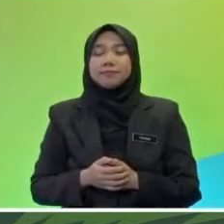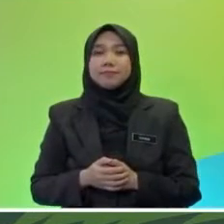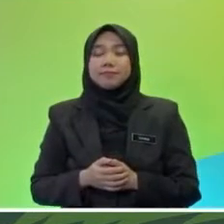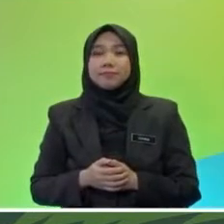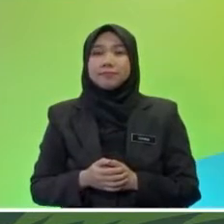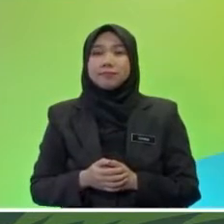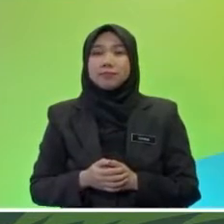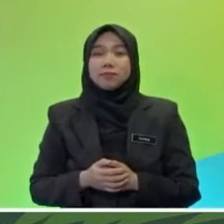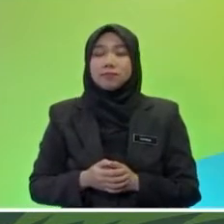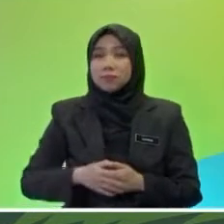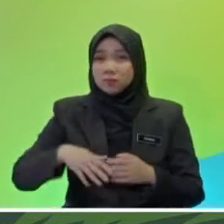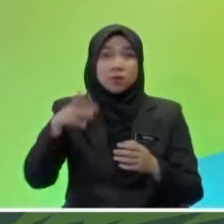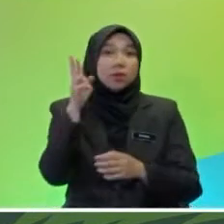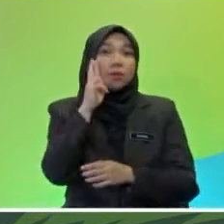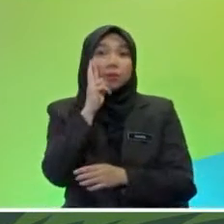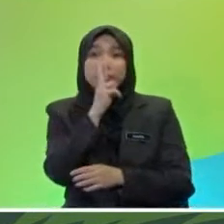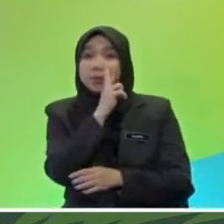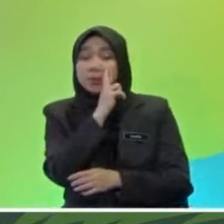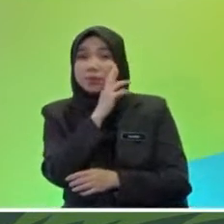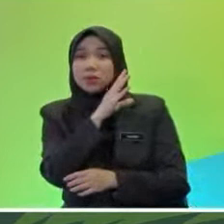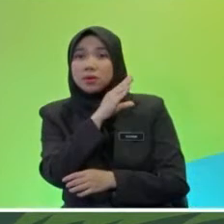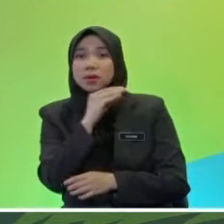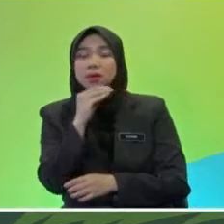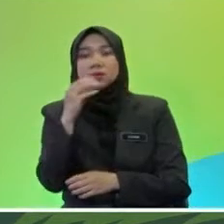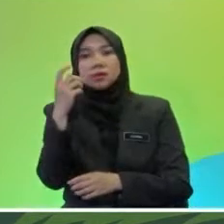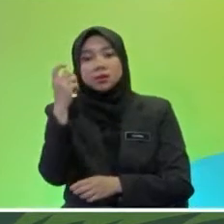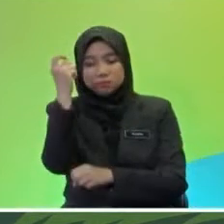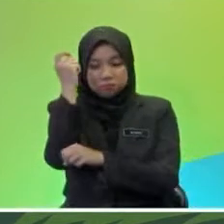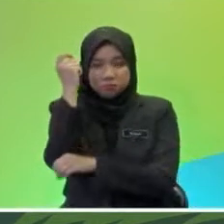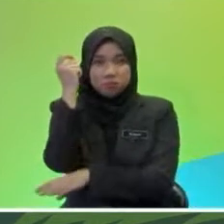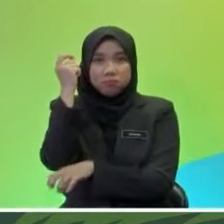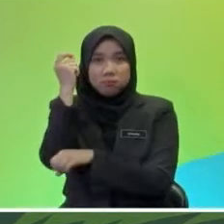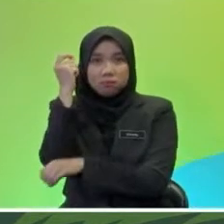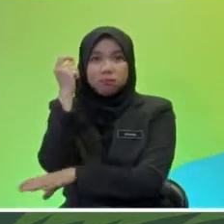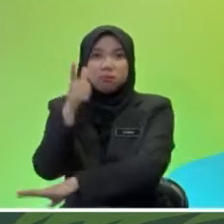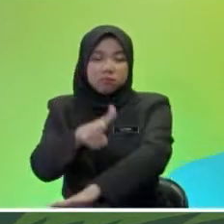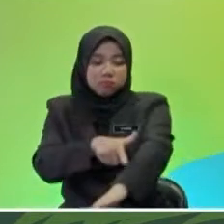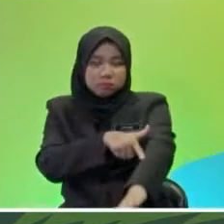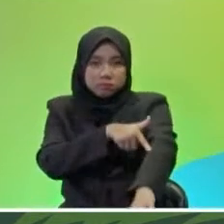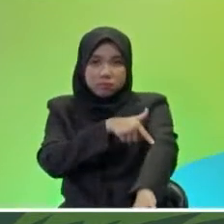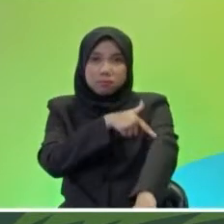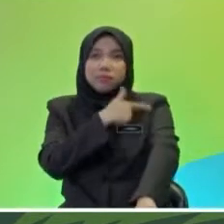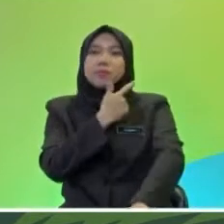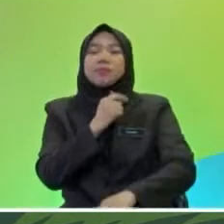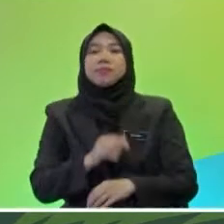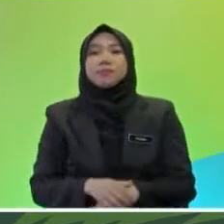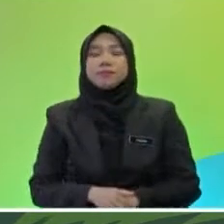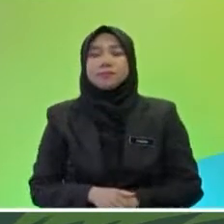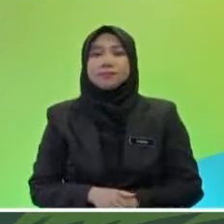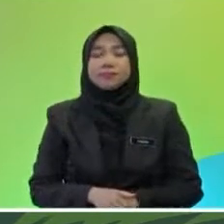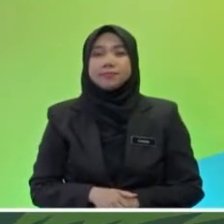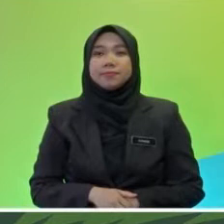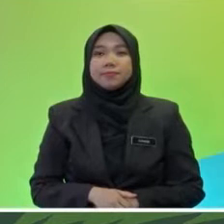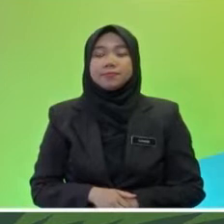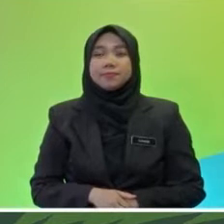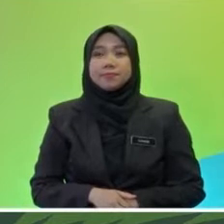And then the rose plant and the hibiscus plant have tap roots. As I said just now, it's a very long one in the middle. Mm-hmm. That's we call tap roots.